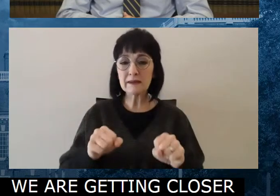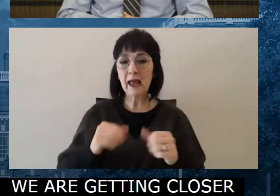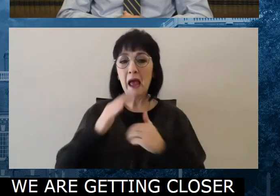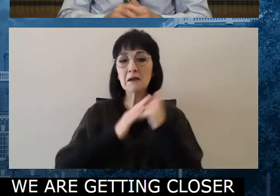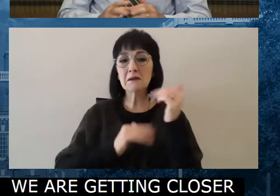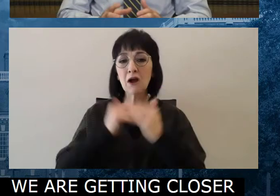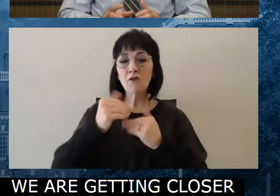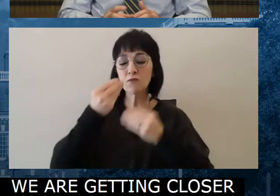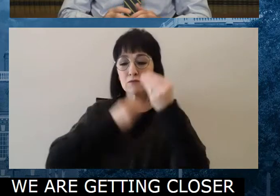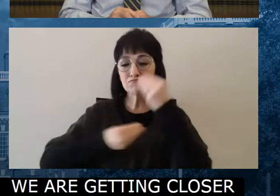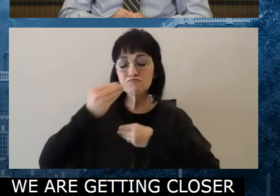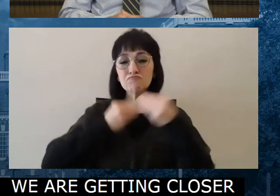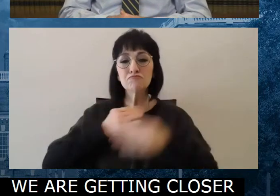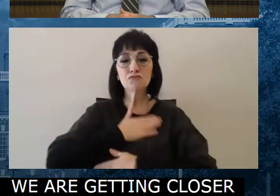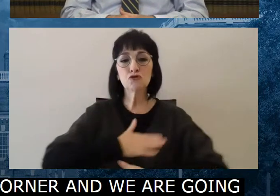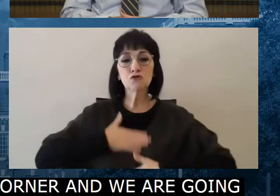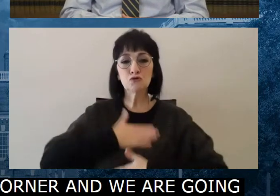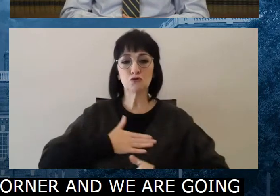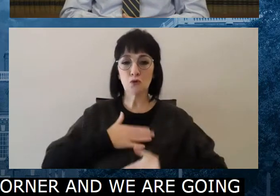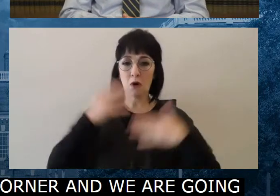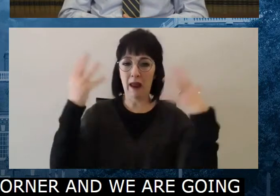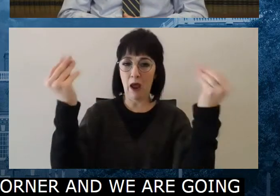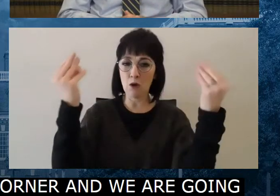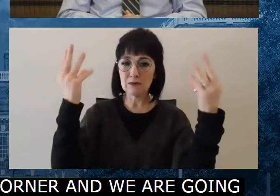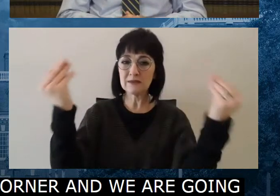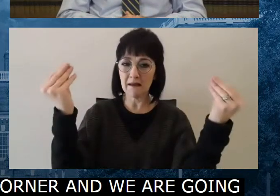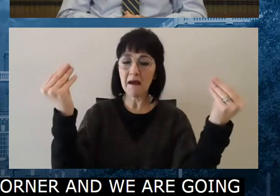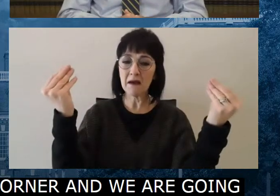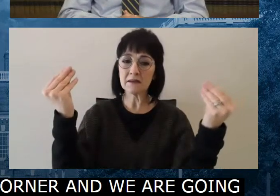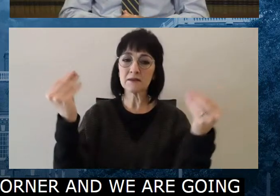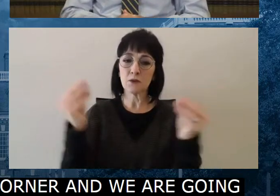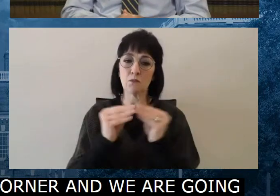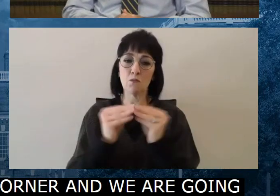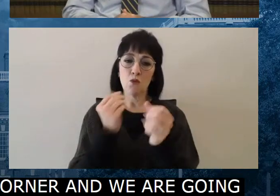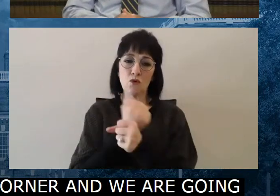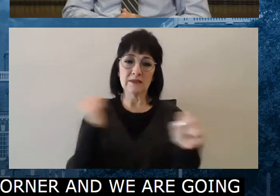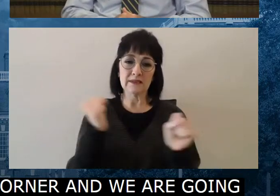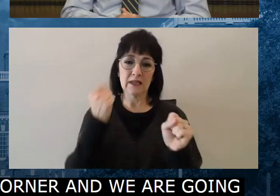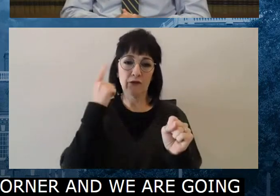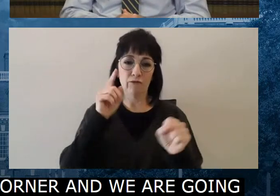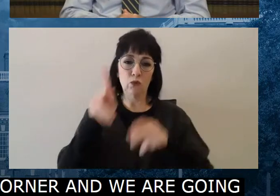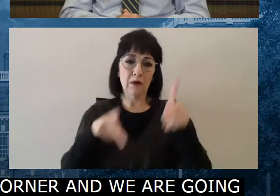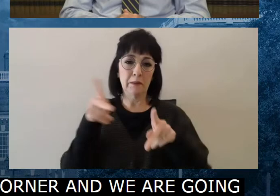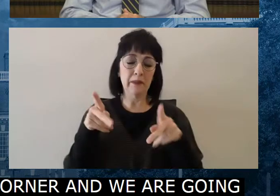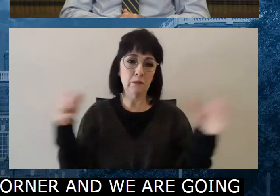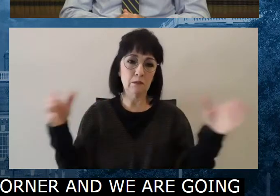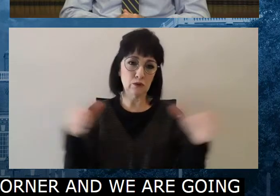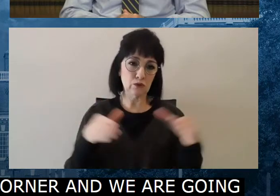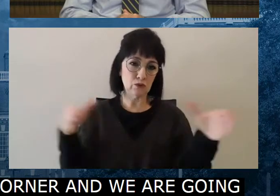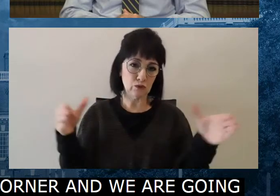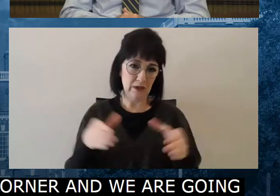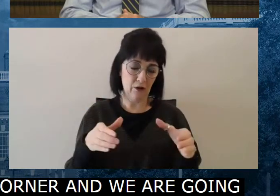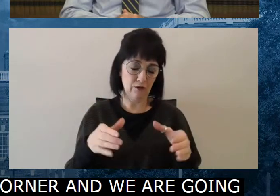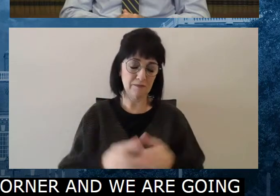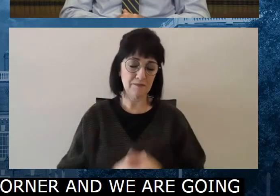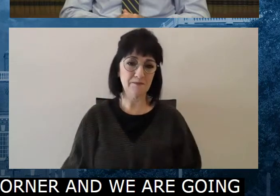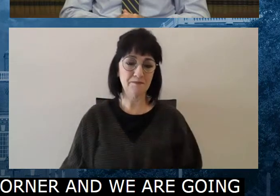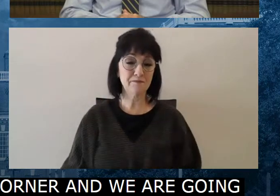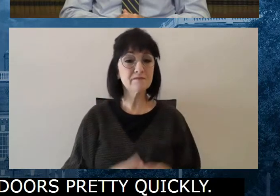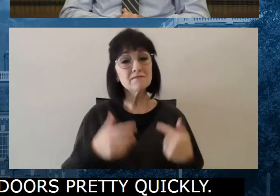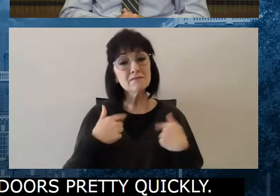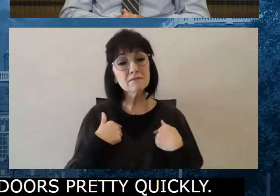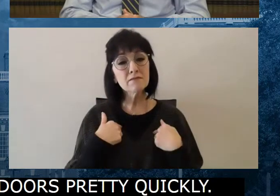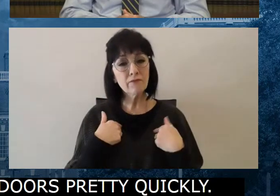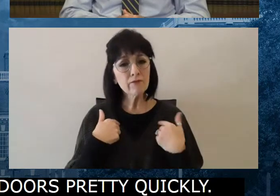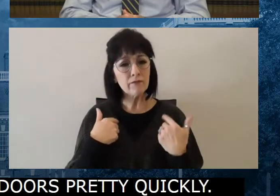focus, we continue to test at very high rates, and you'll see in a minute from the data that we're getting percent positive right around 5%